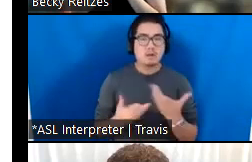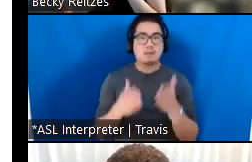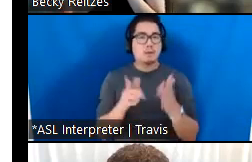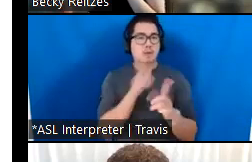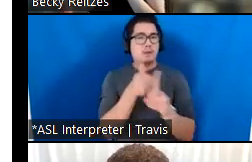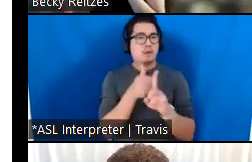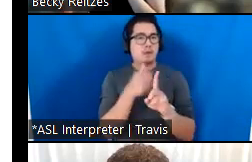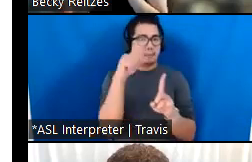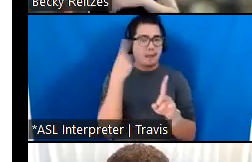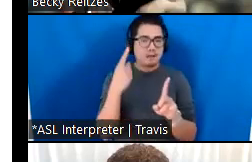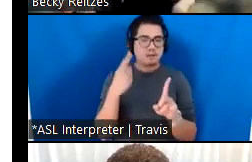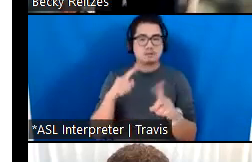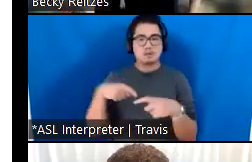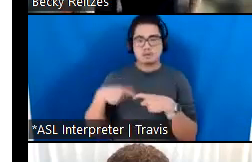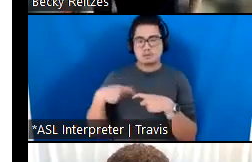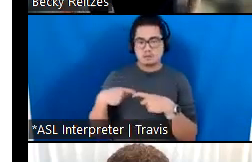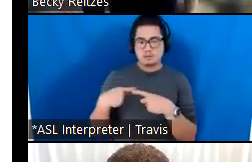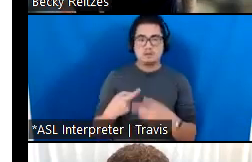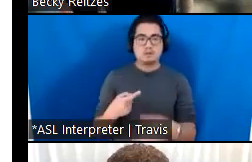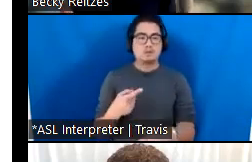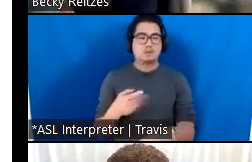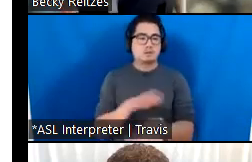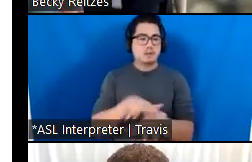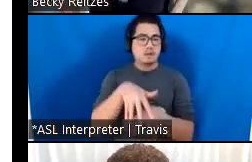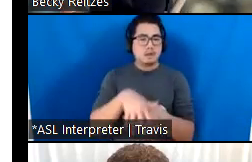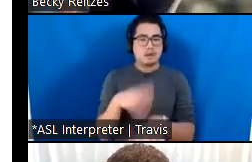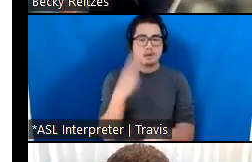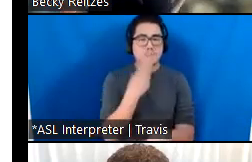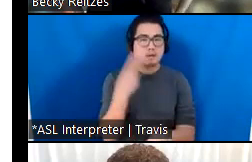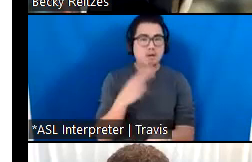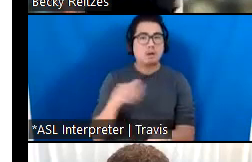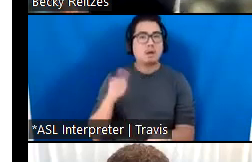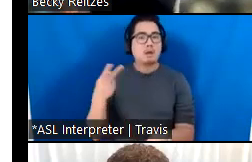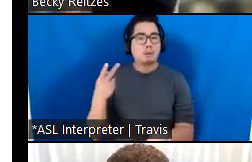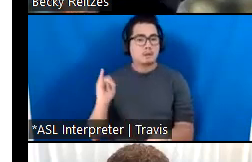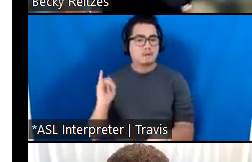Native Hawaiian, and other Pacific Islanders, Asian, Indigenous, or other